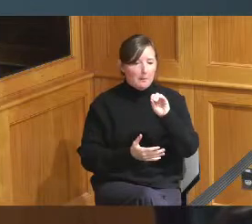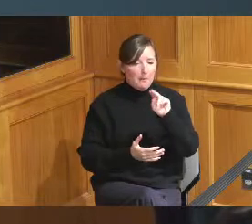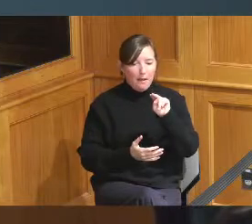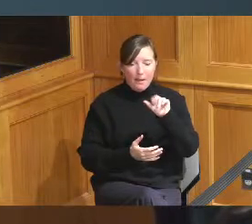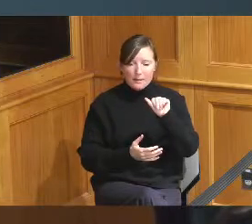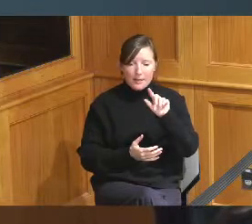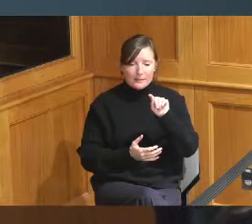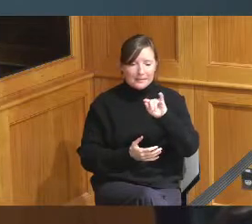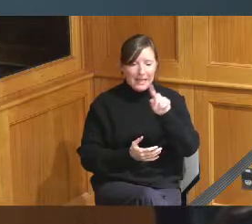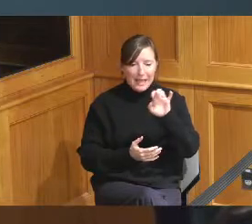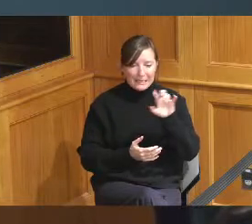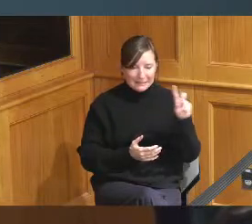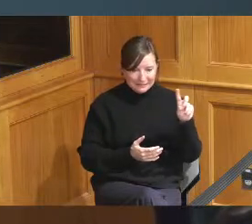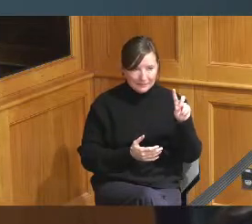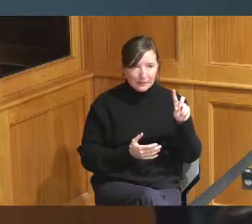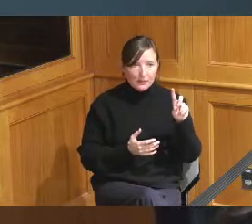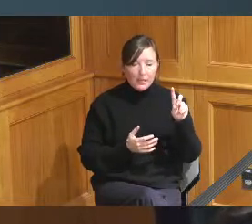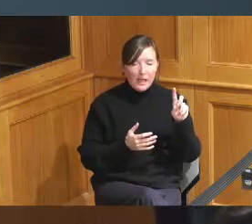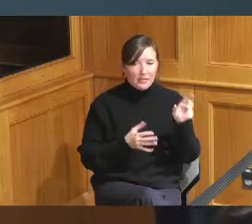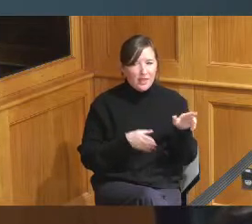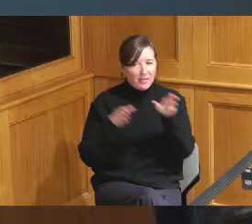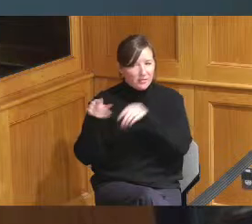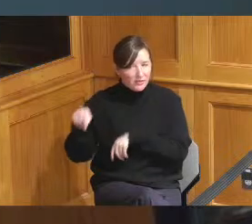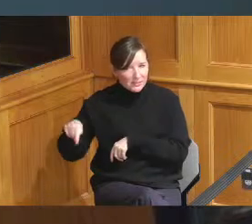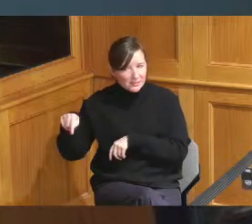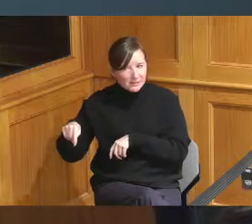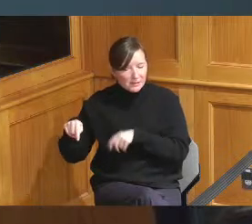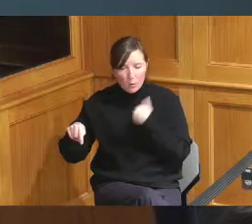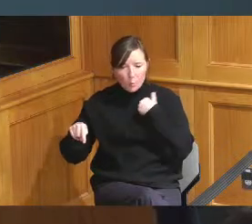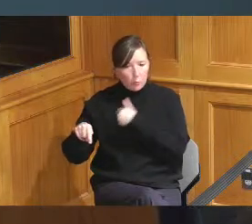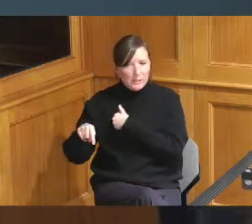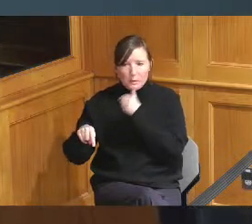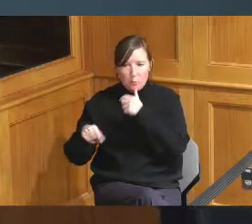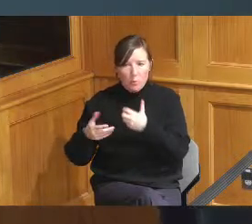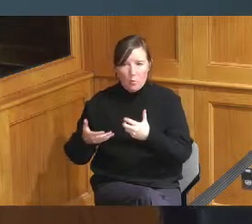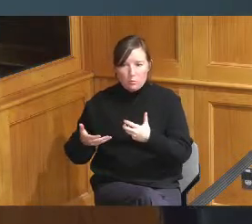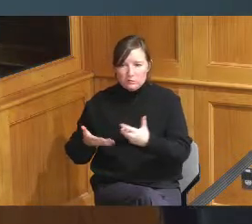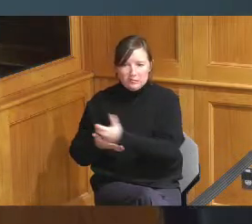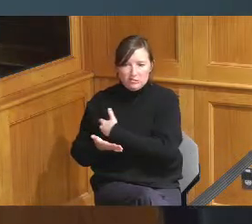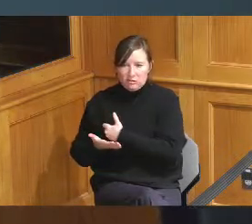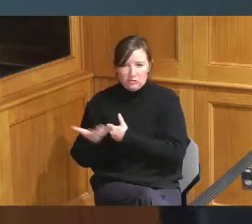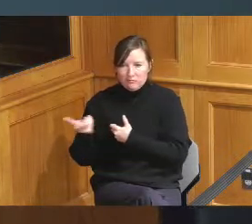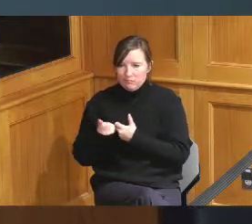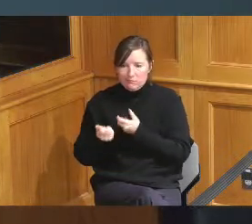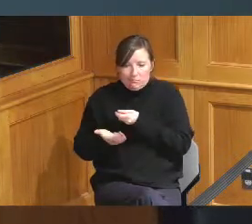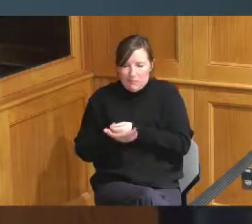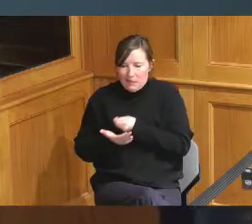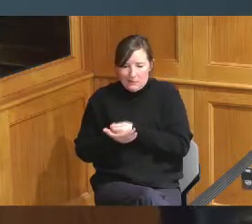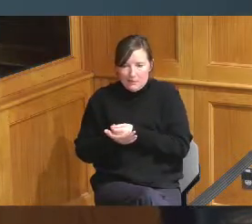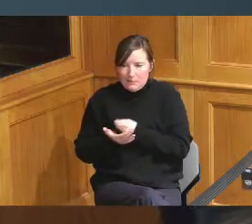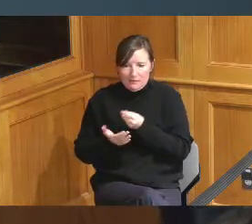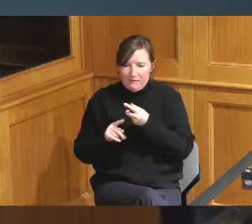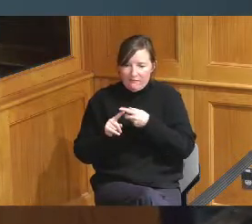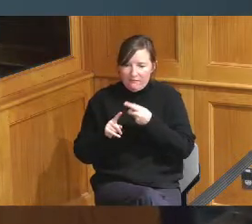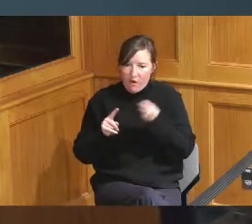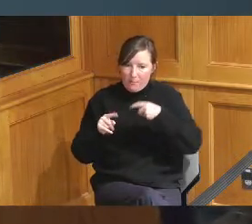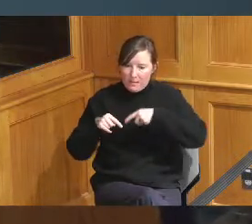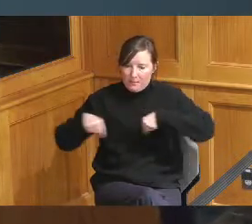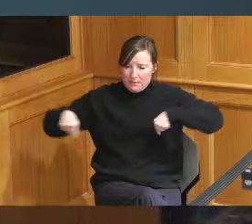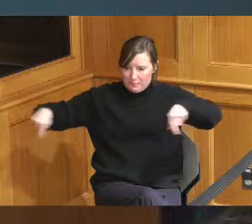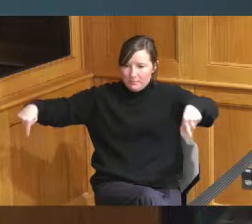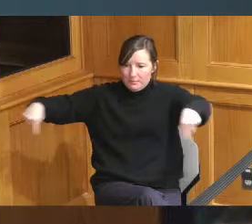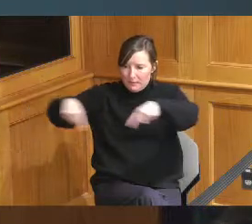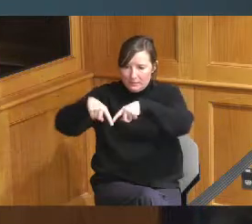monetized. And now we're gonna have something that we're not gonna get any monetization, at least now nowhere near 55 million, nowhere near the